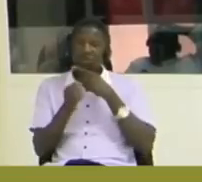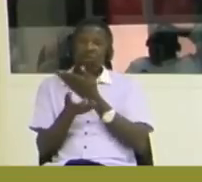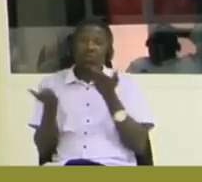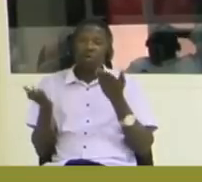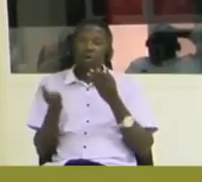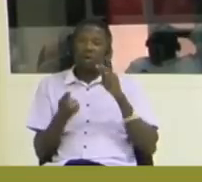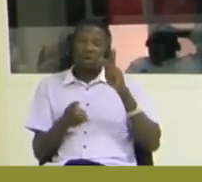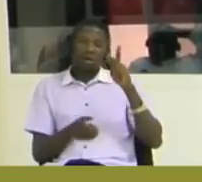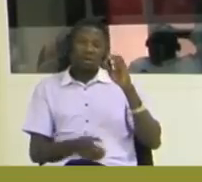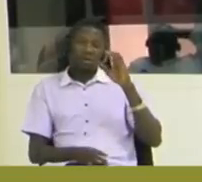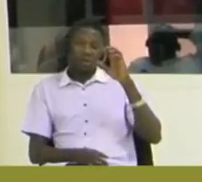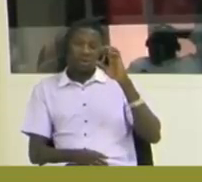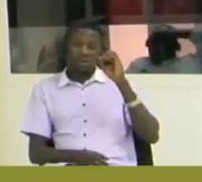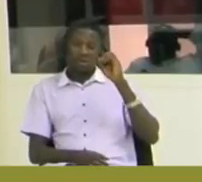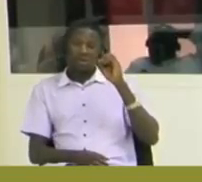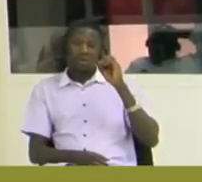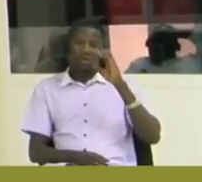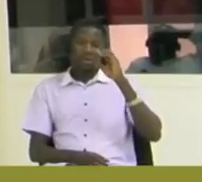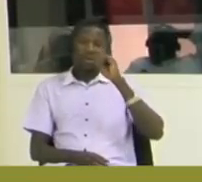said it.